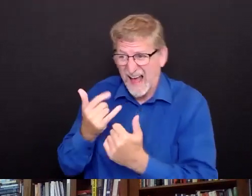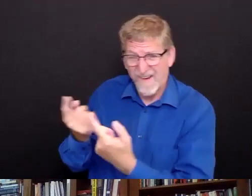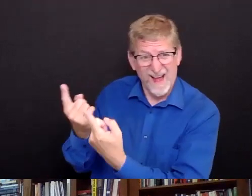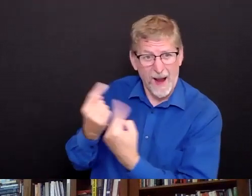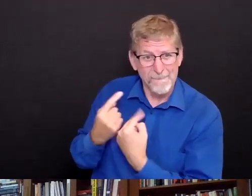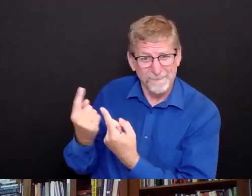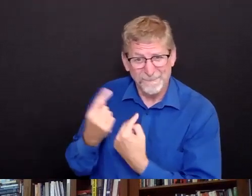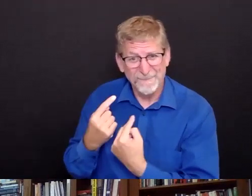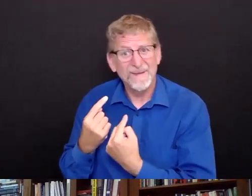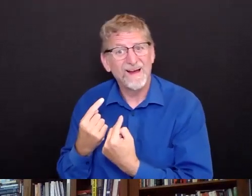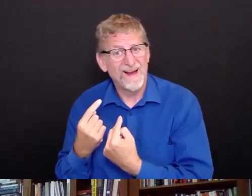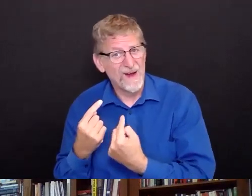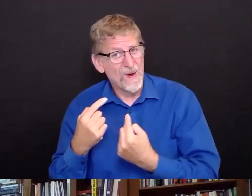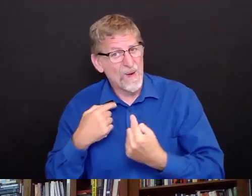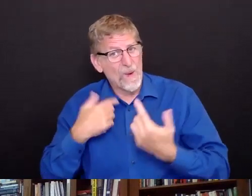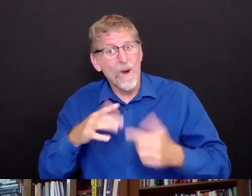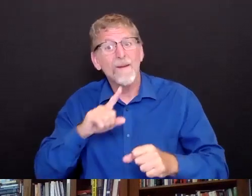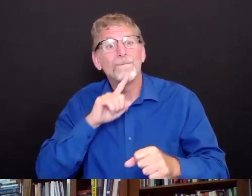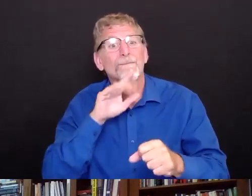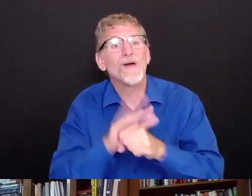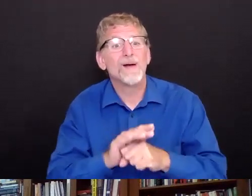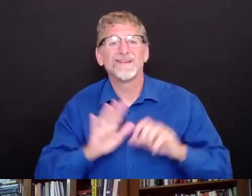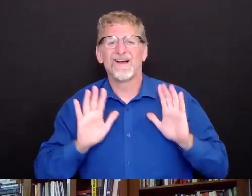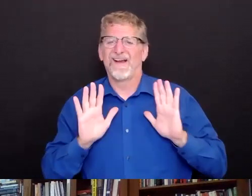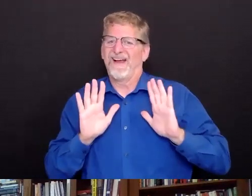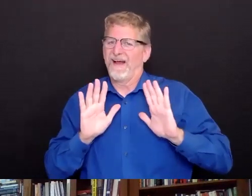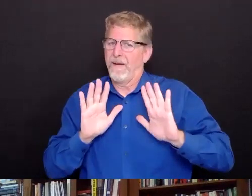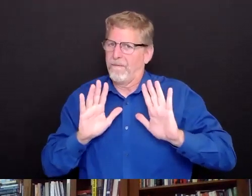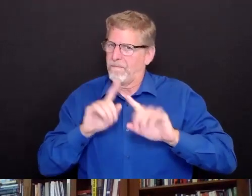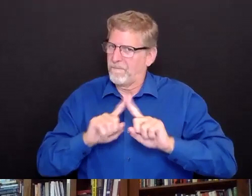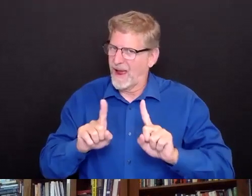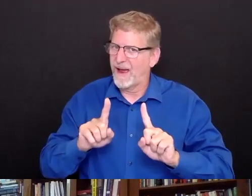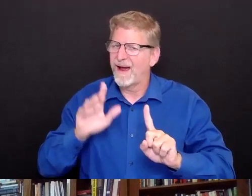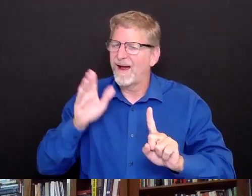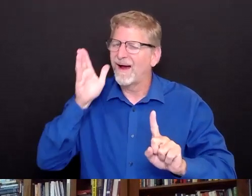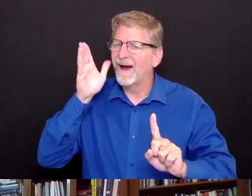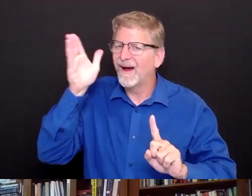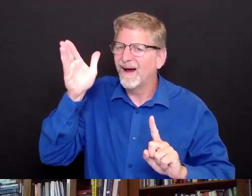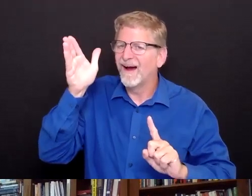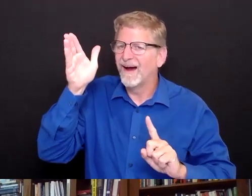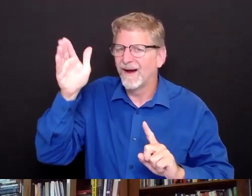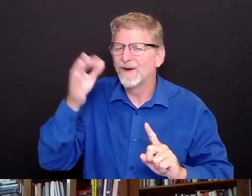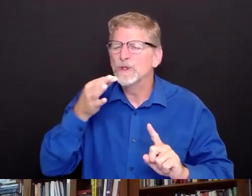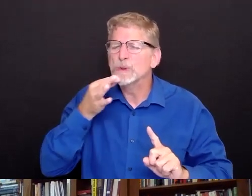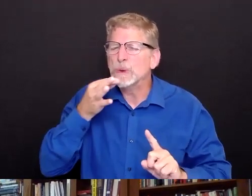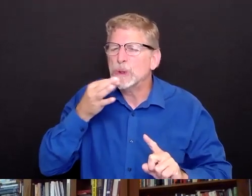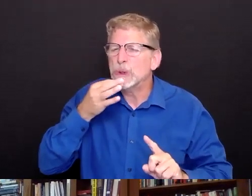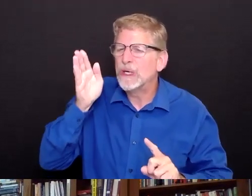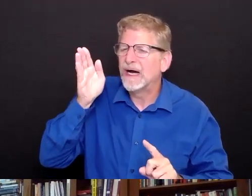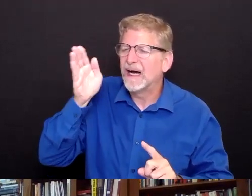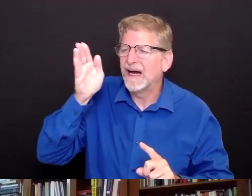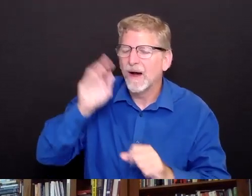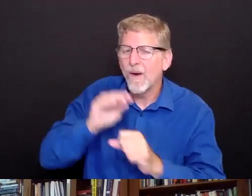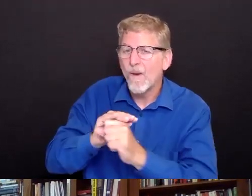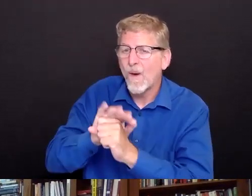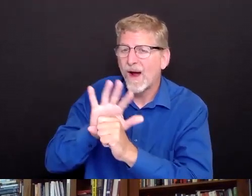believe that we will eventually get to the point, and it won't be too darn many more months, where COVID-19 starts to slip into the rearview mirror,